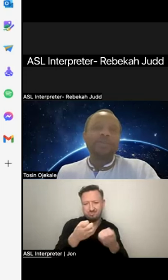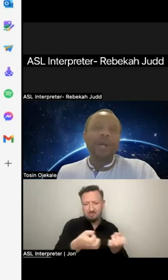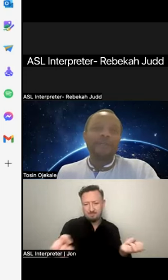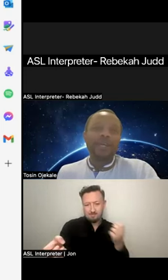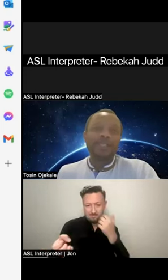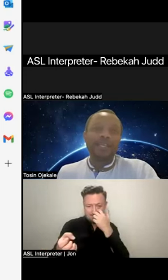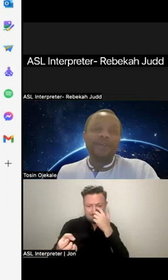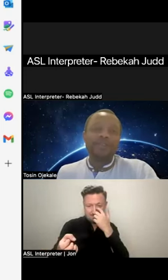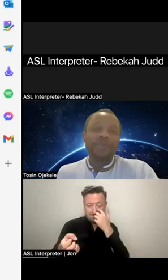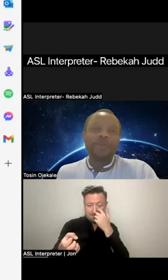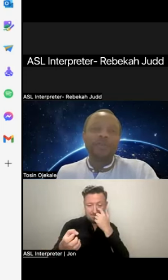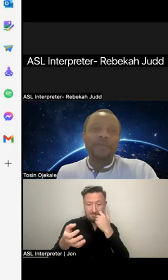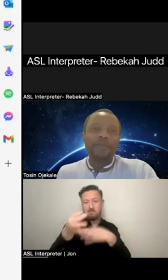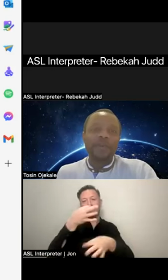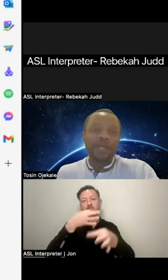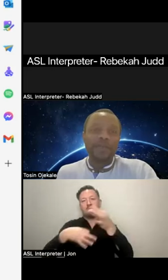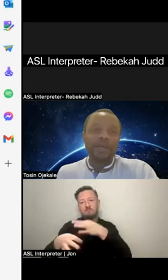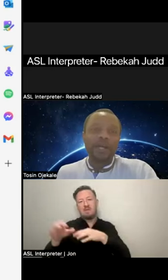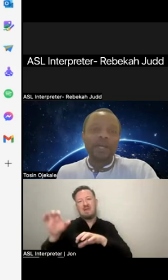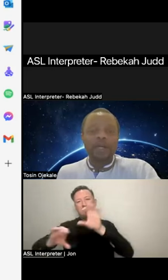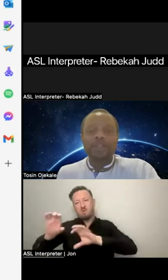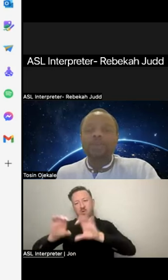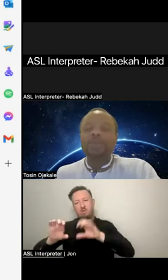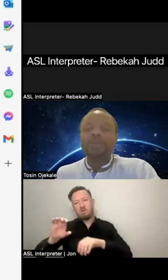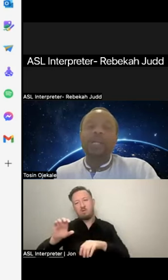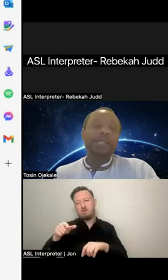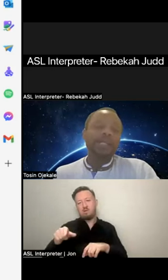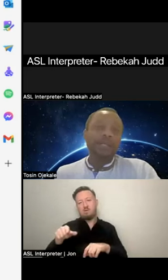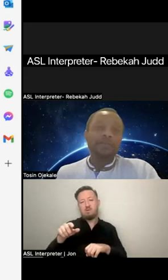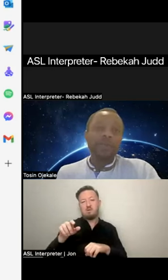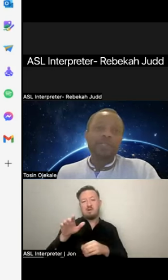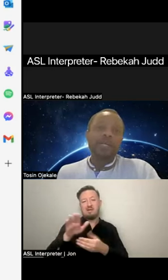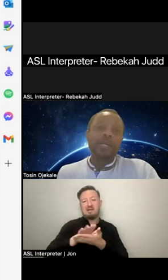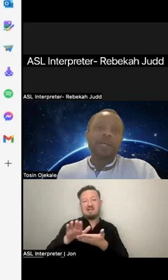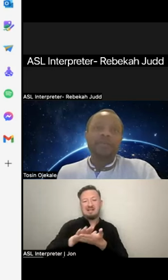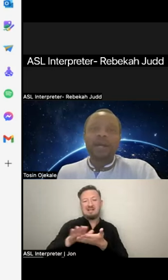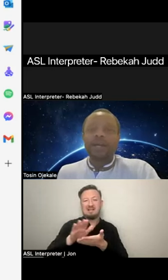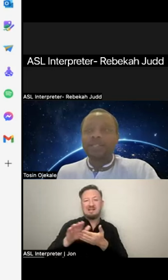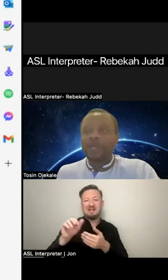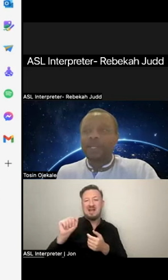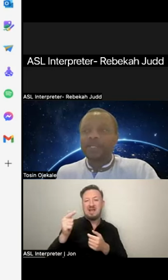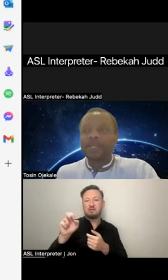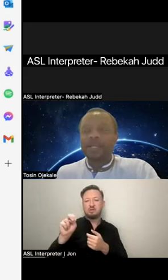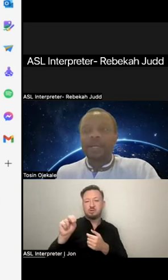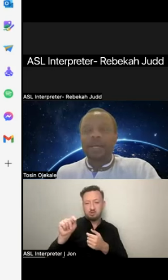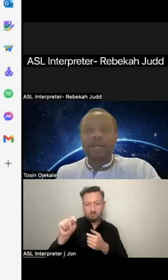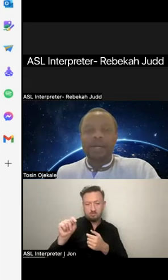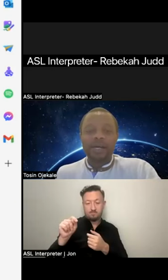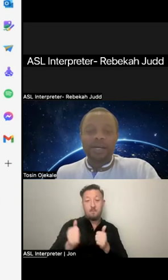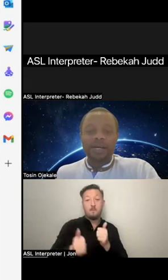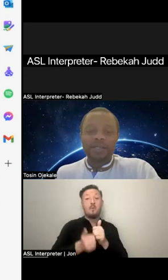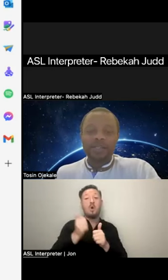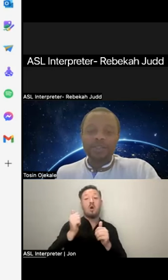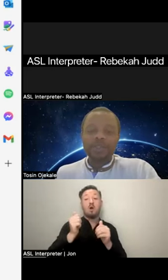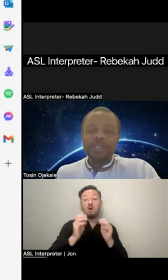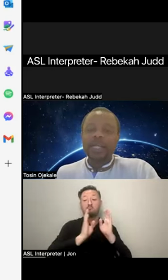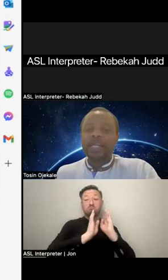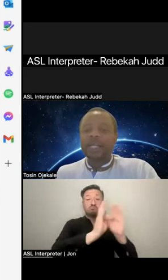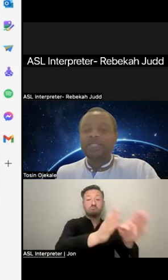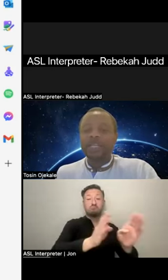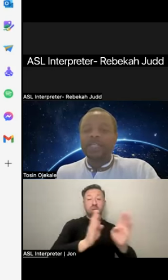then you don't have any servers to recover from any longer. So usually in most rack space, you